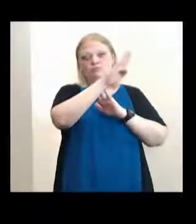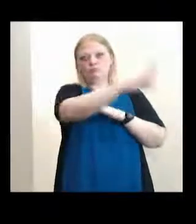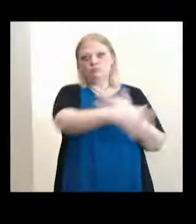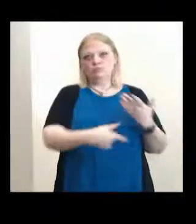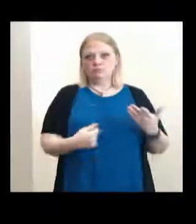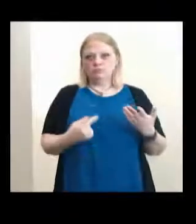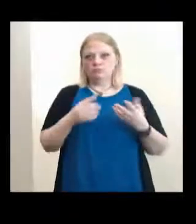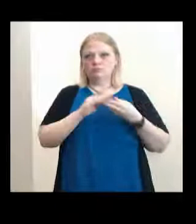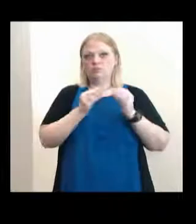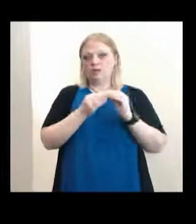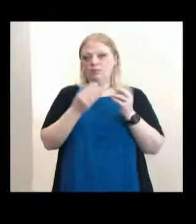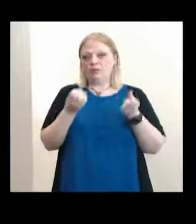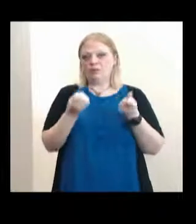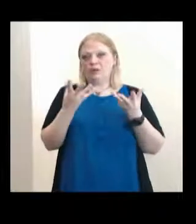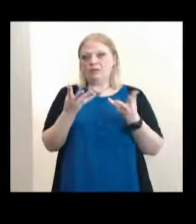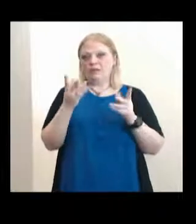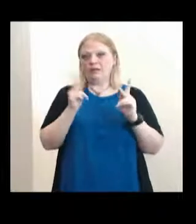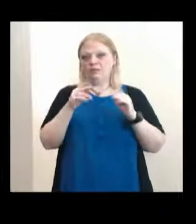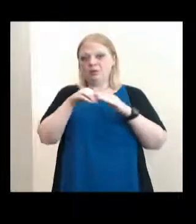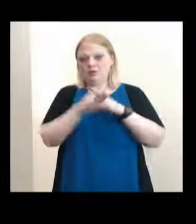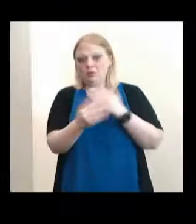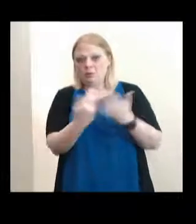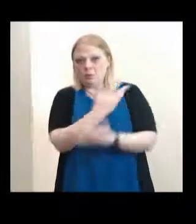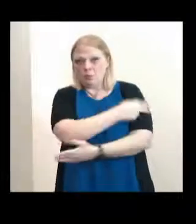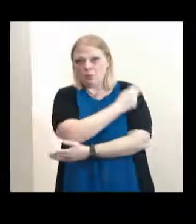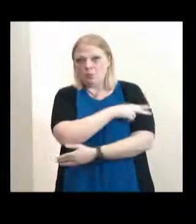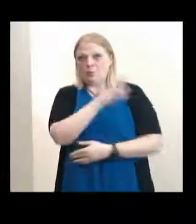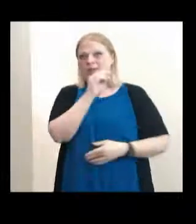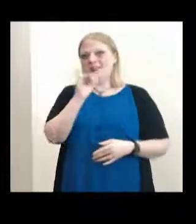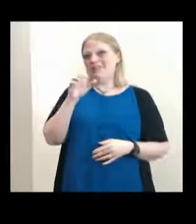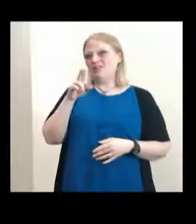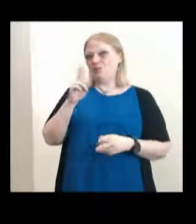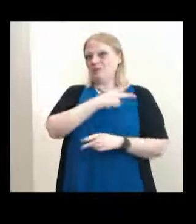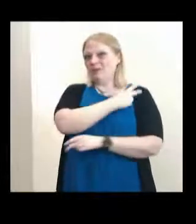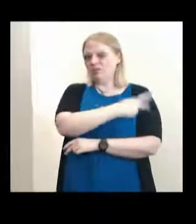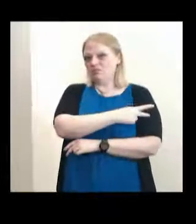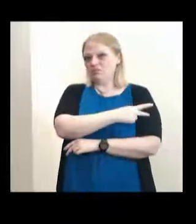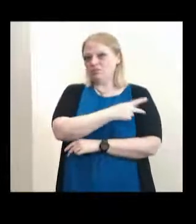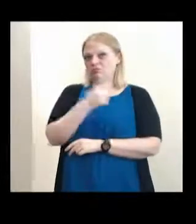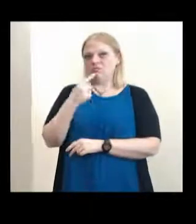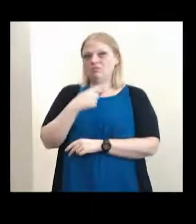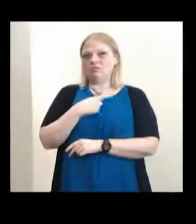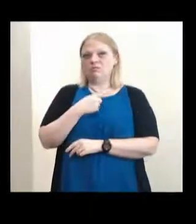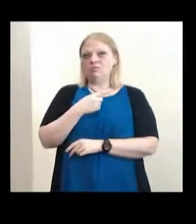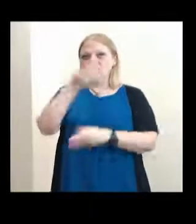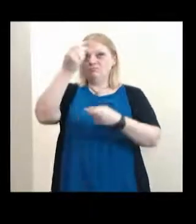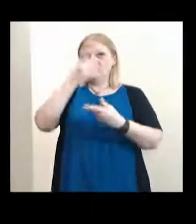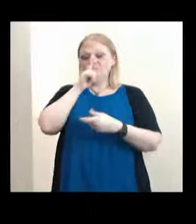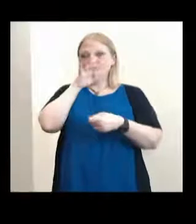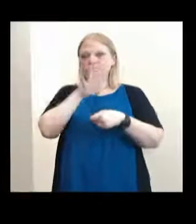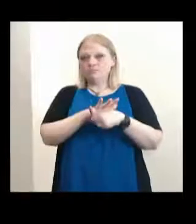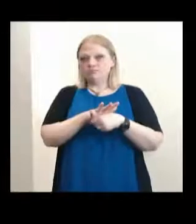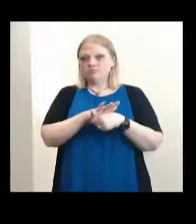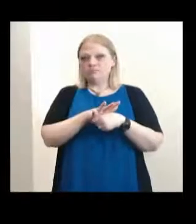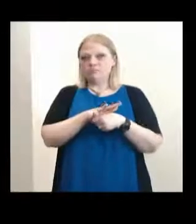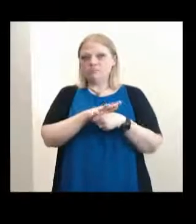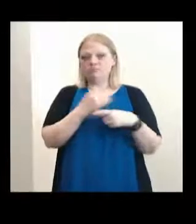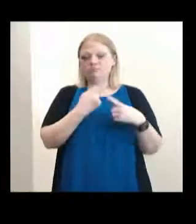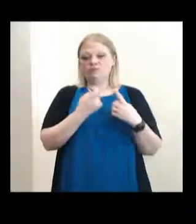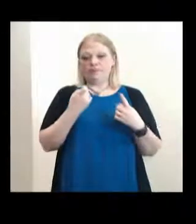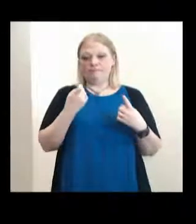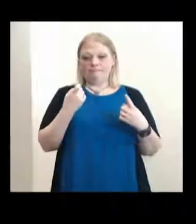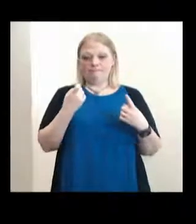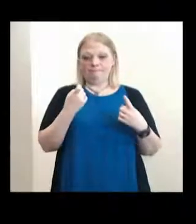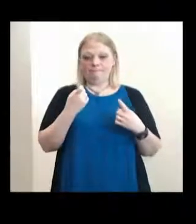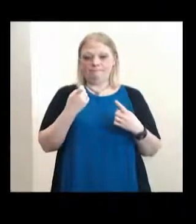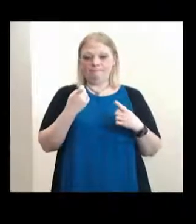new hospitalizations as well as ICU patients. We have received confirmation from